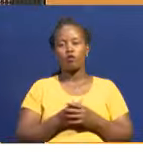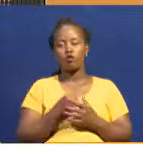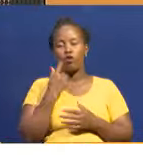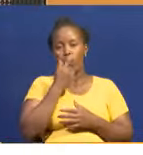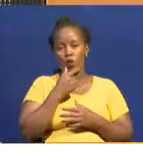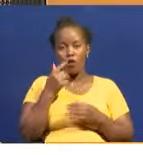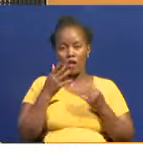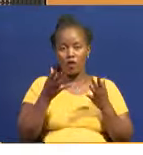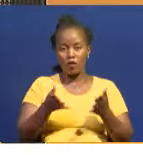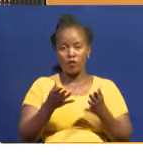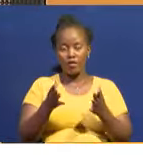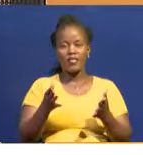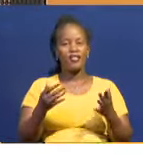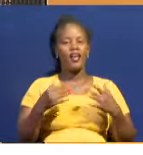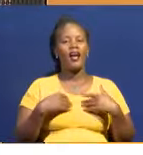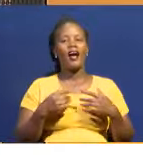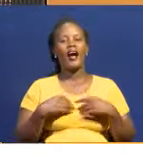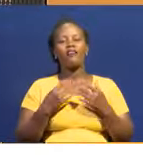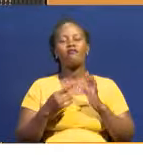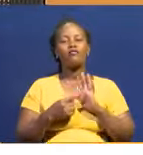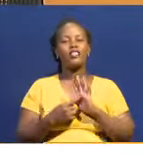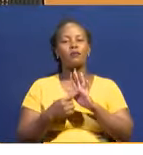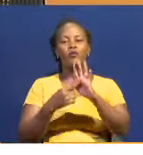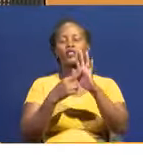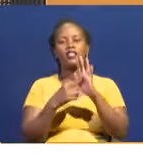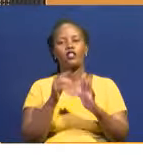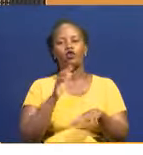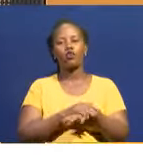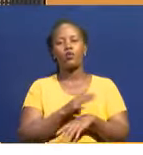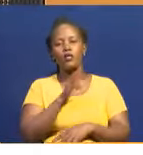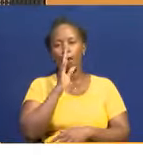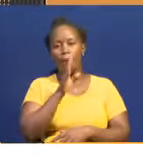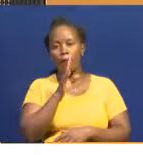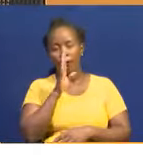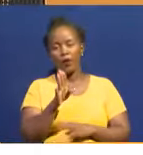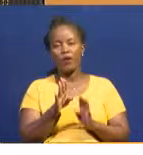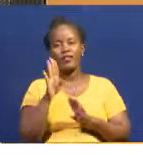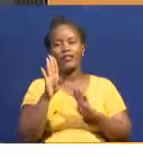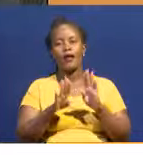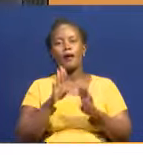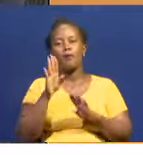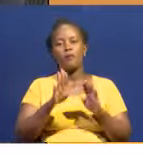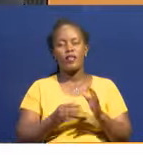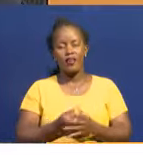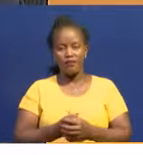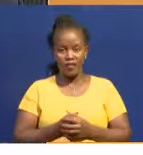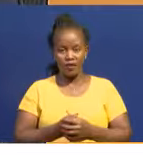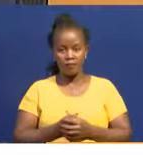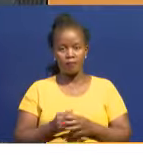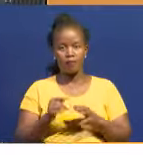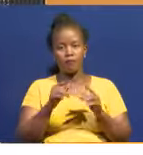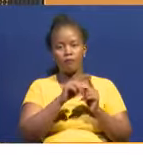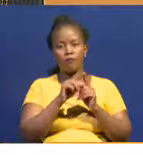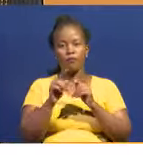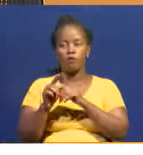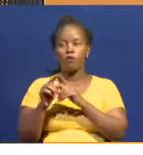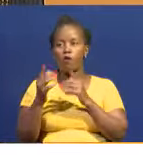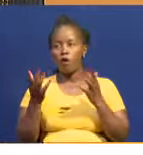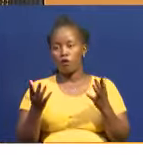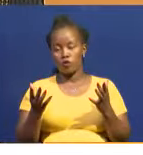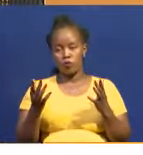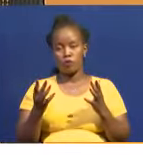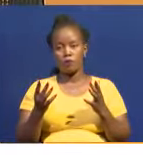2 million who have demonstrated good borrowing behavior. And then so, their current